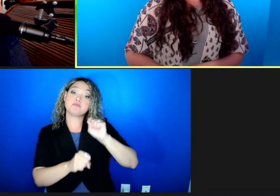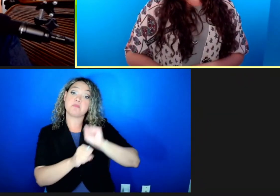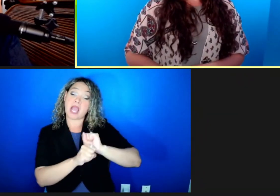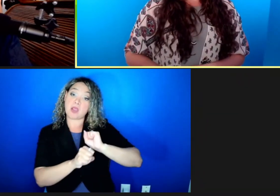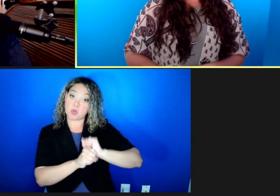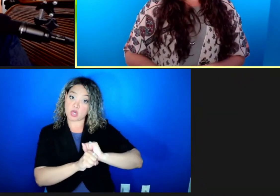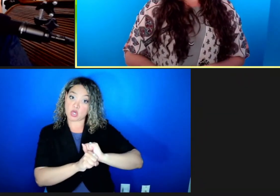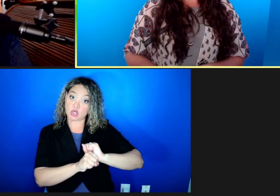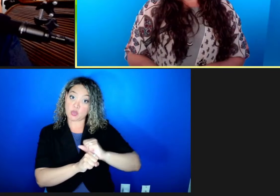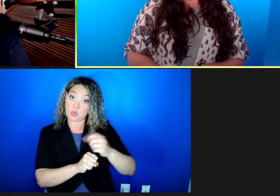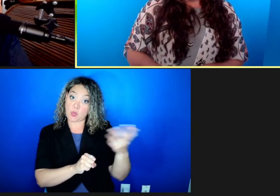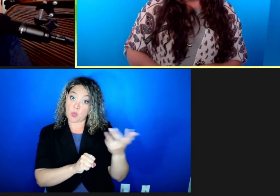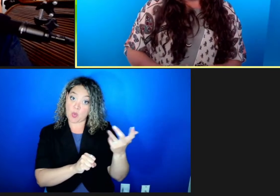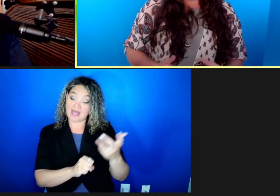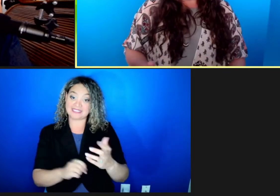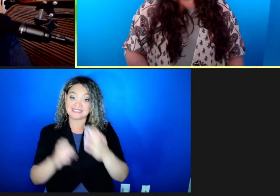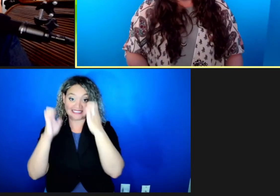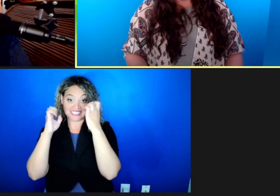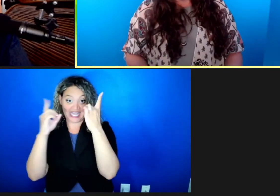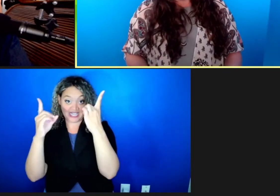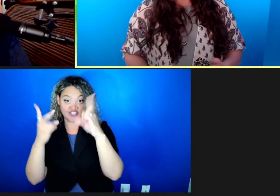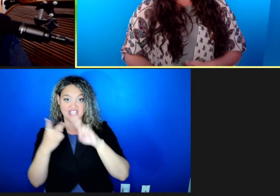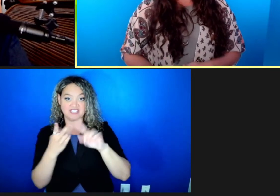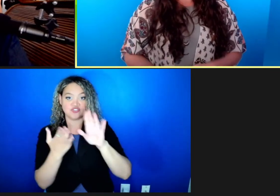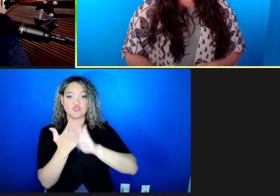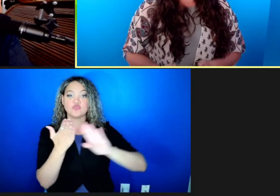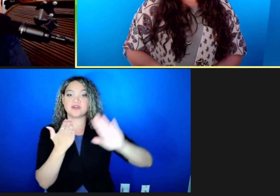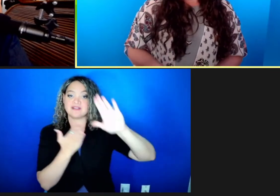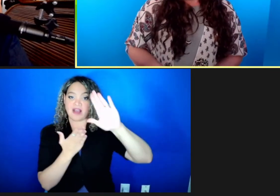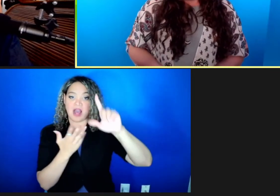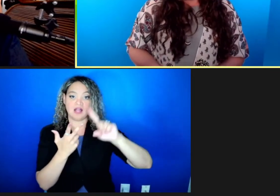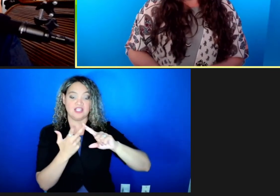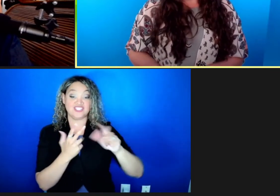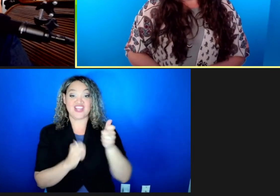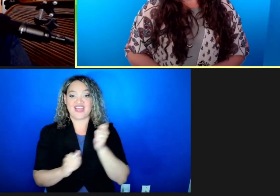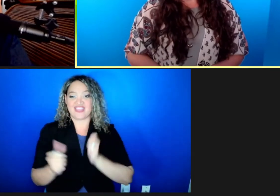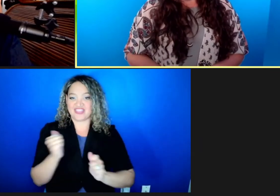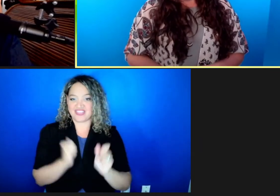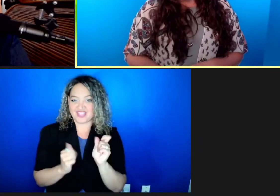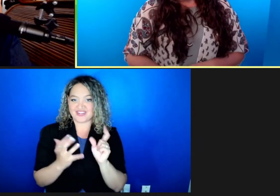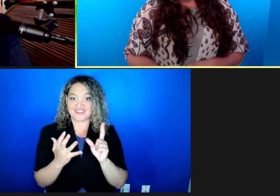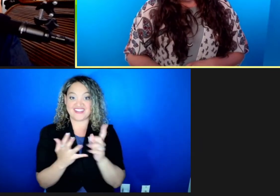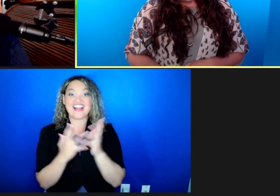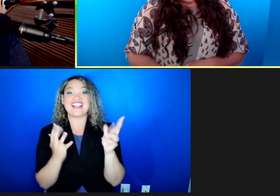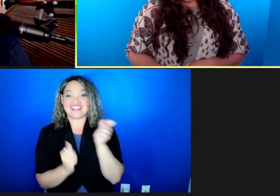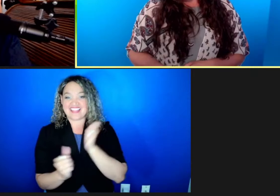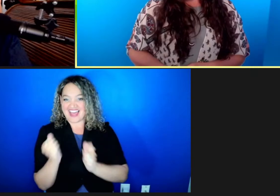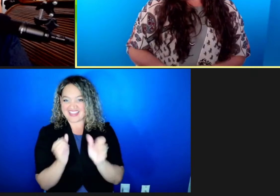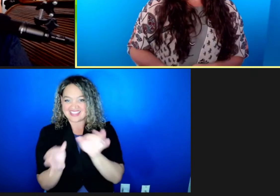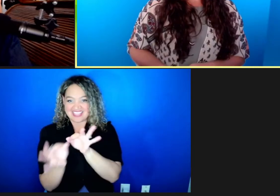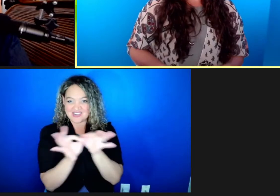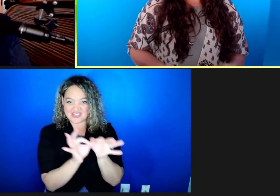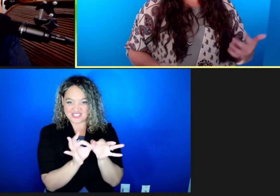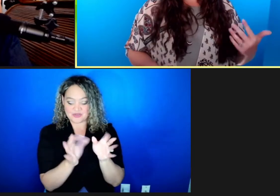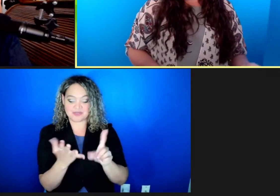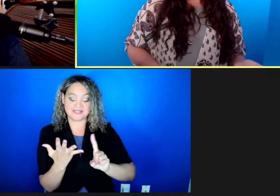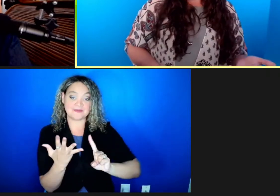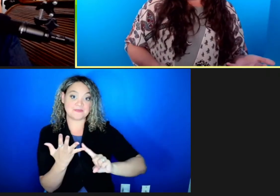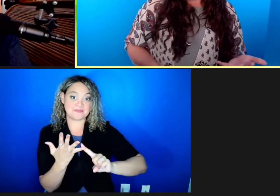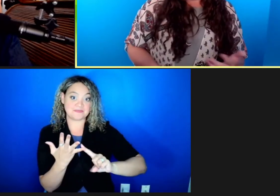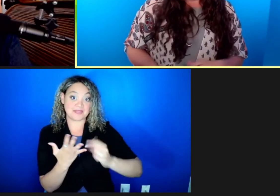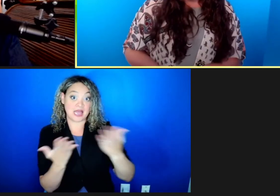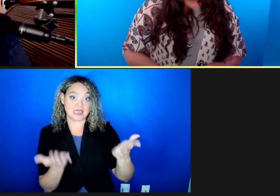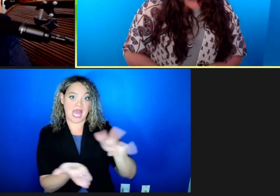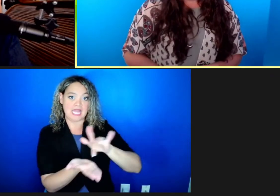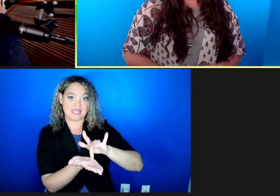is educational, post-secondary, theatrical, do a lot of theatrical interpreting, and a lot of